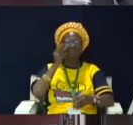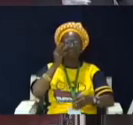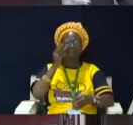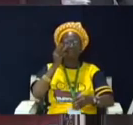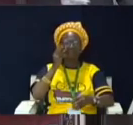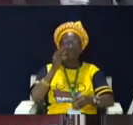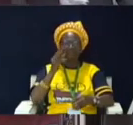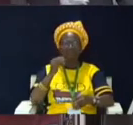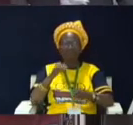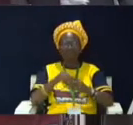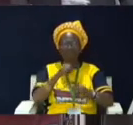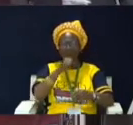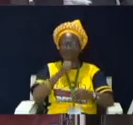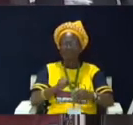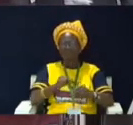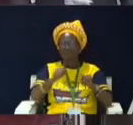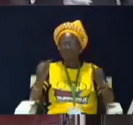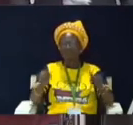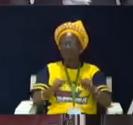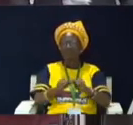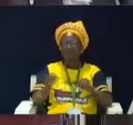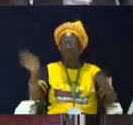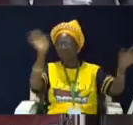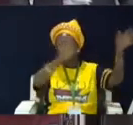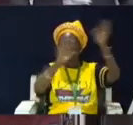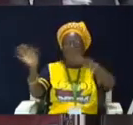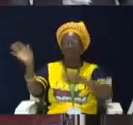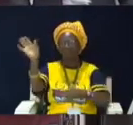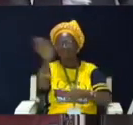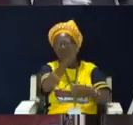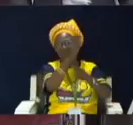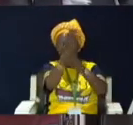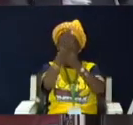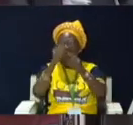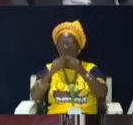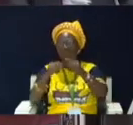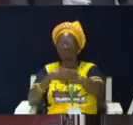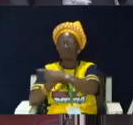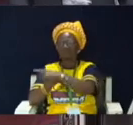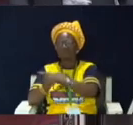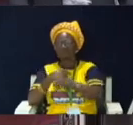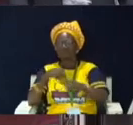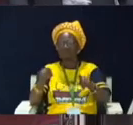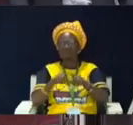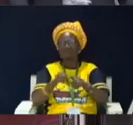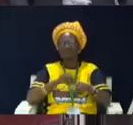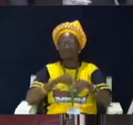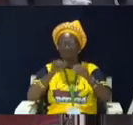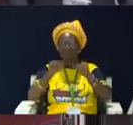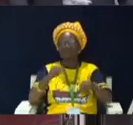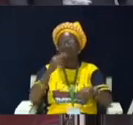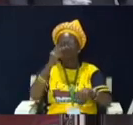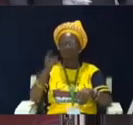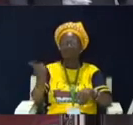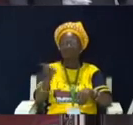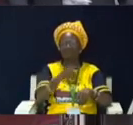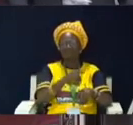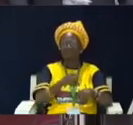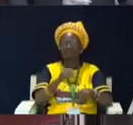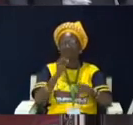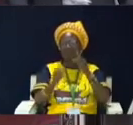in the old auditorium, you wave your hand to me so I can see you. But if you have not been served